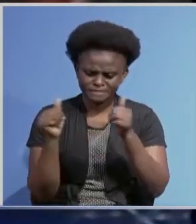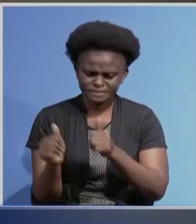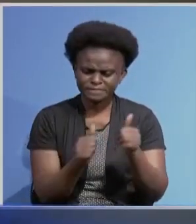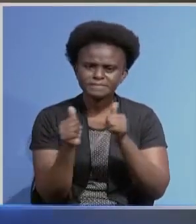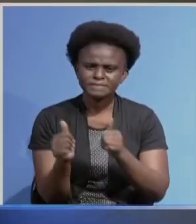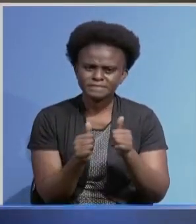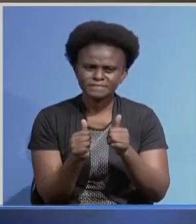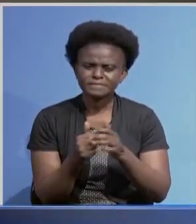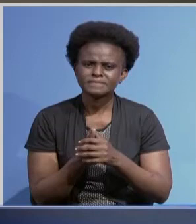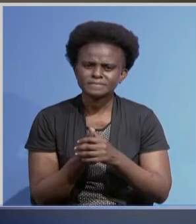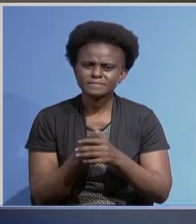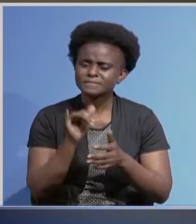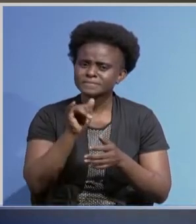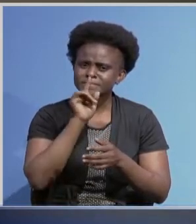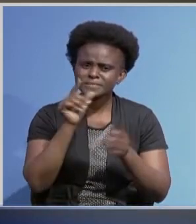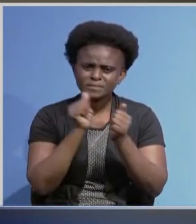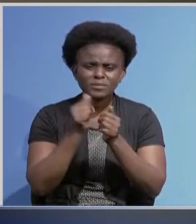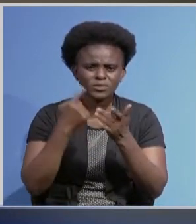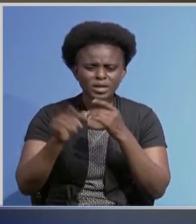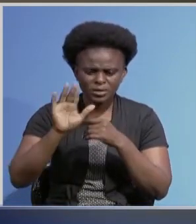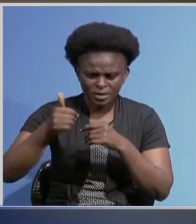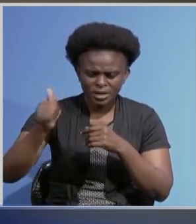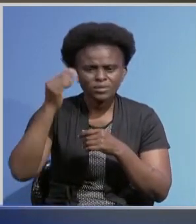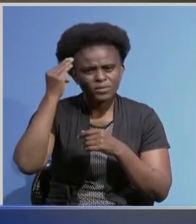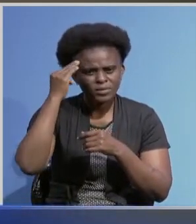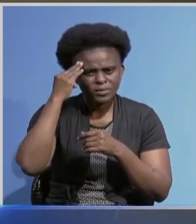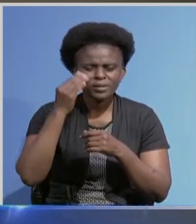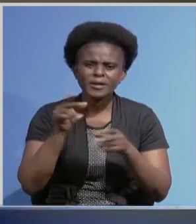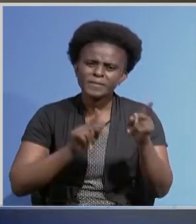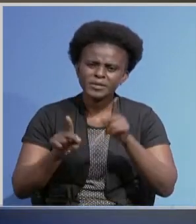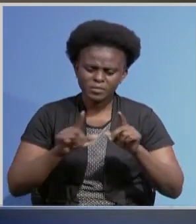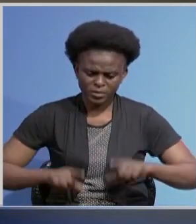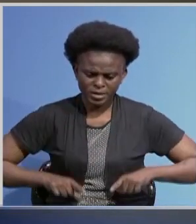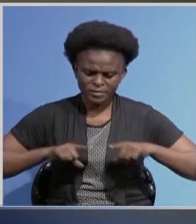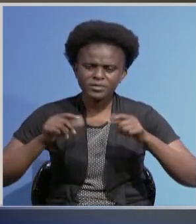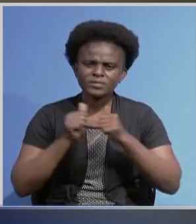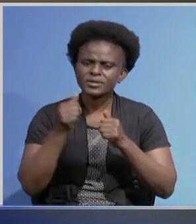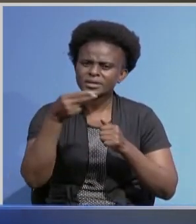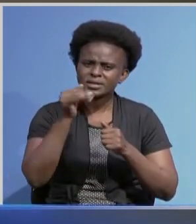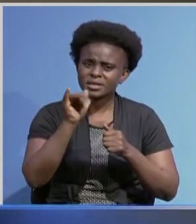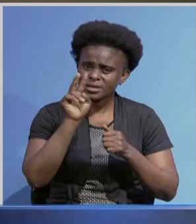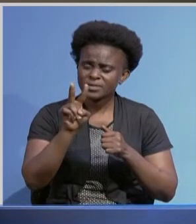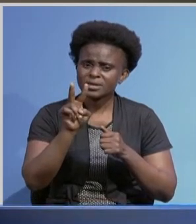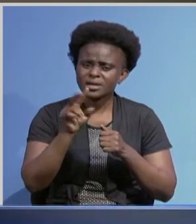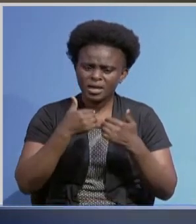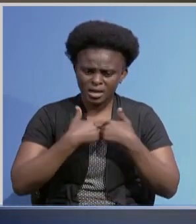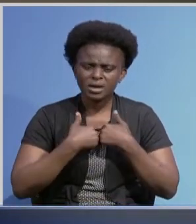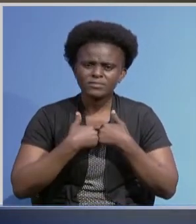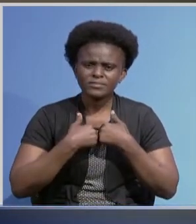activities, with a view of ensuring that people living with HIV had